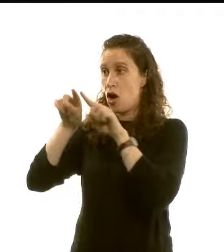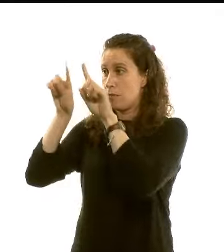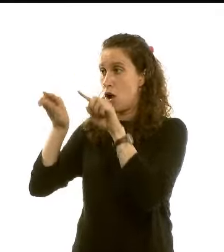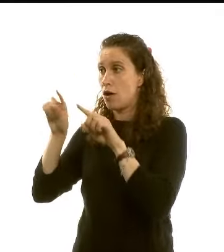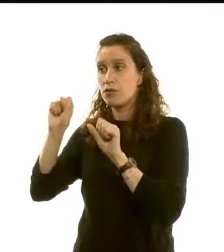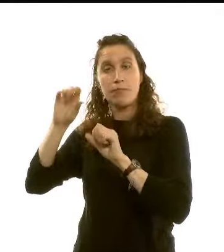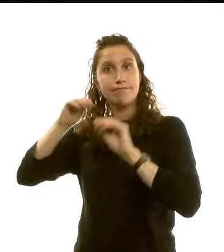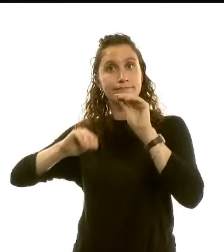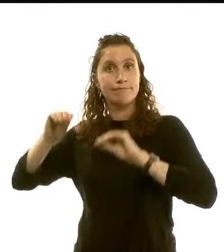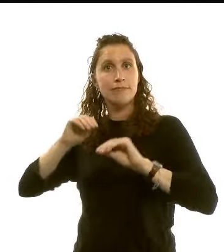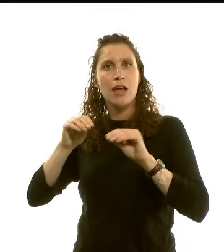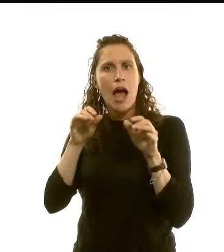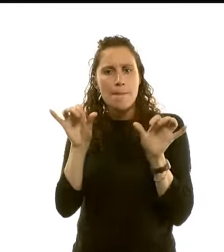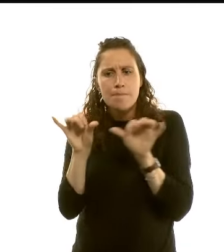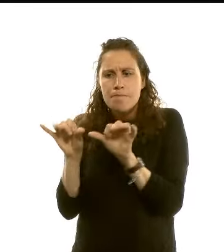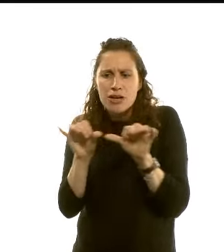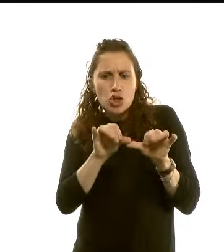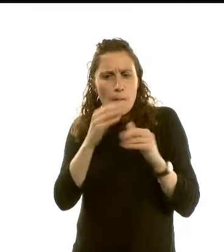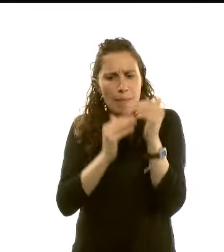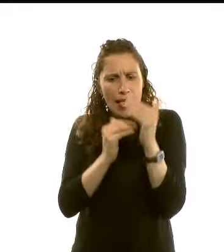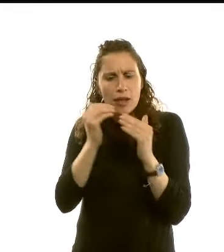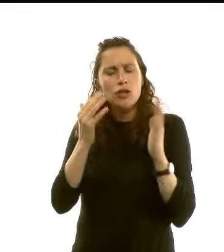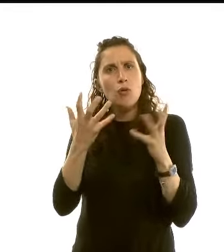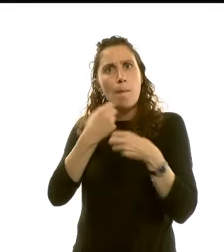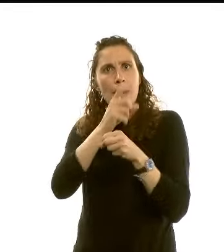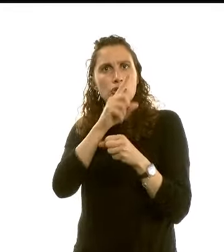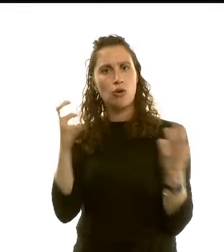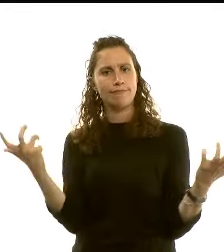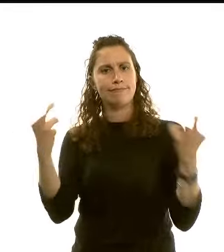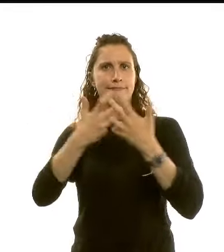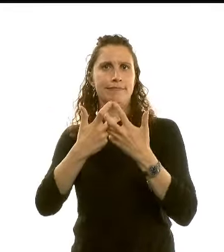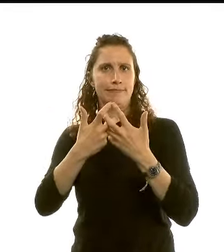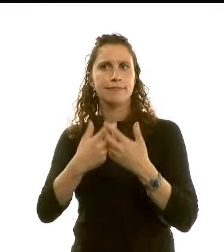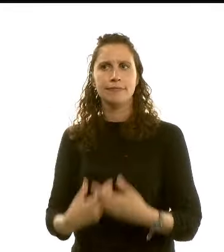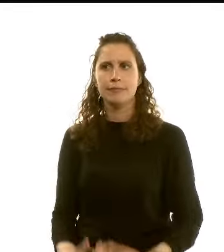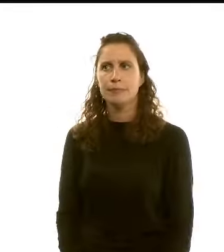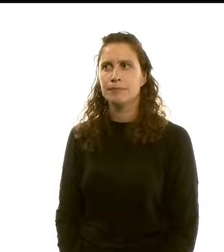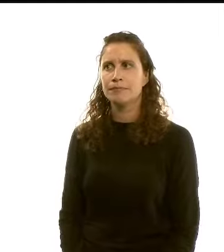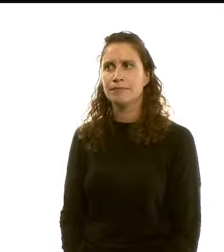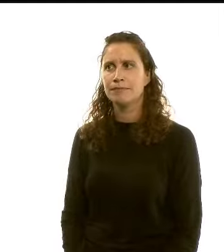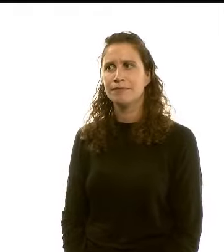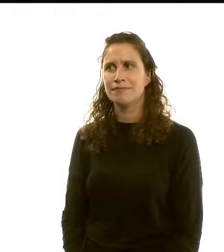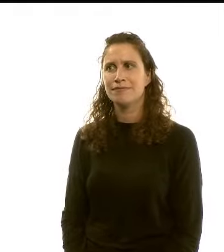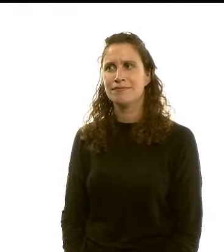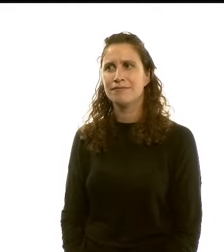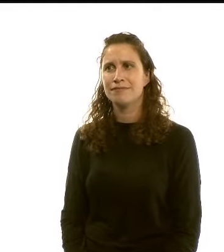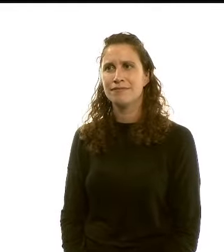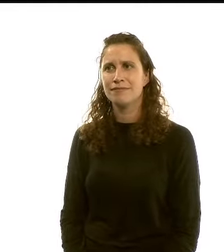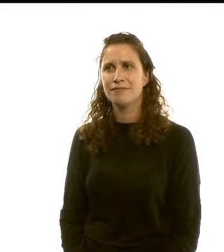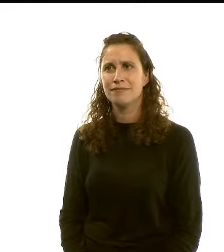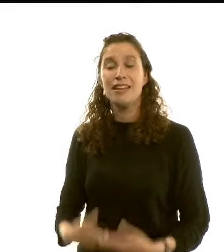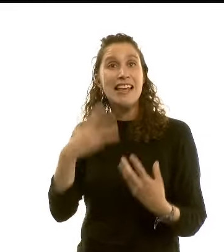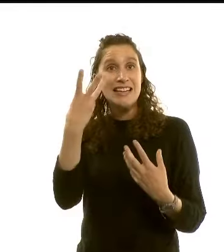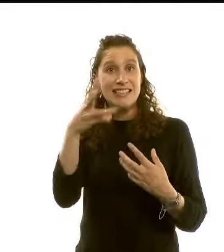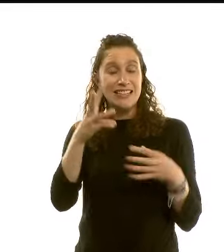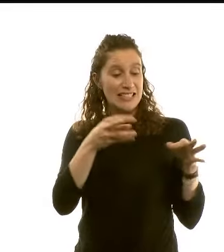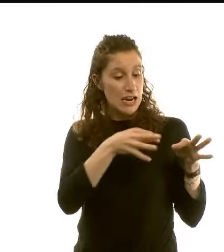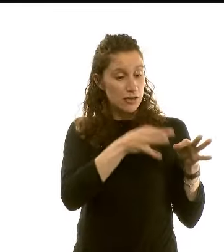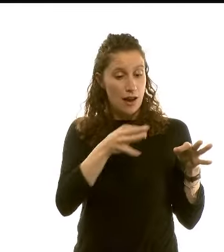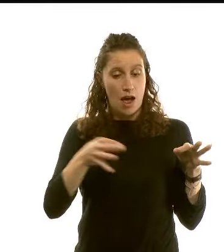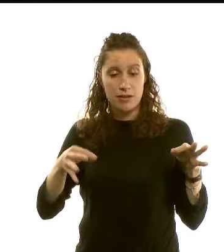I started off by measuring the build so that it properly lined up with what Tyler made. It's 16 studs wide and it's 32